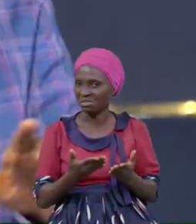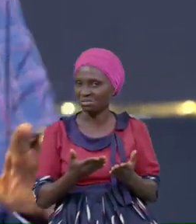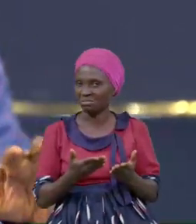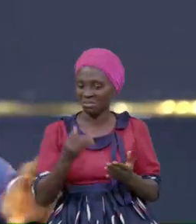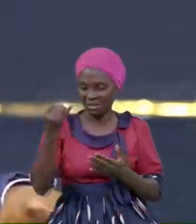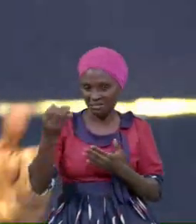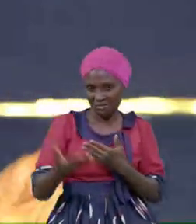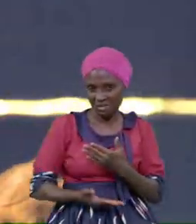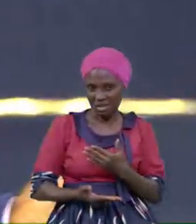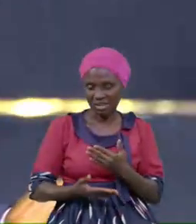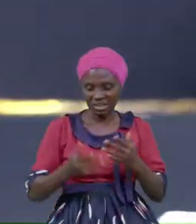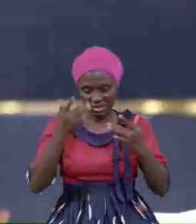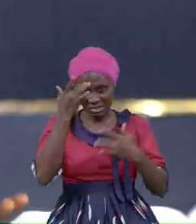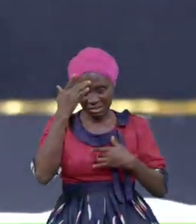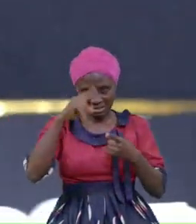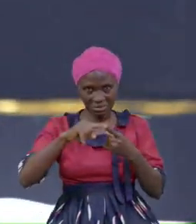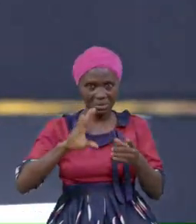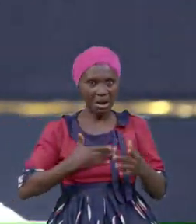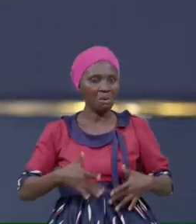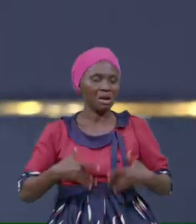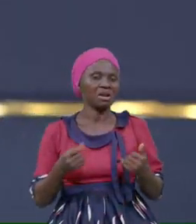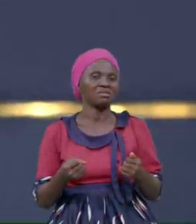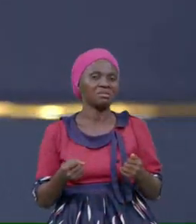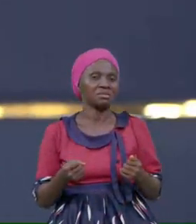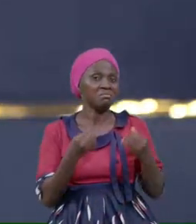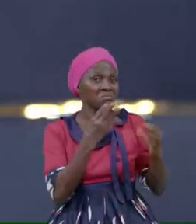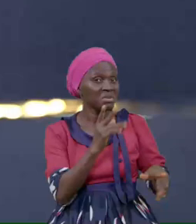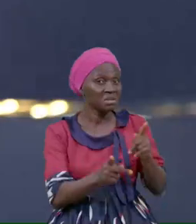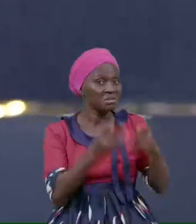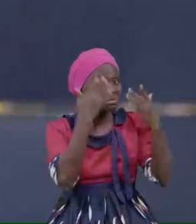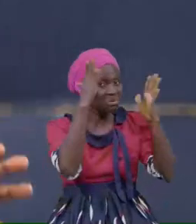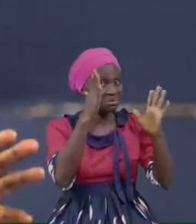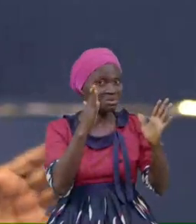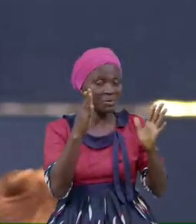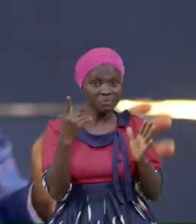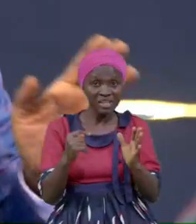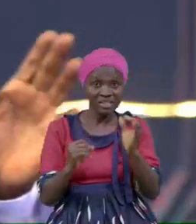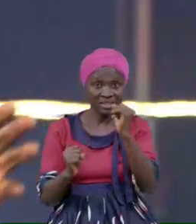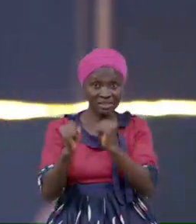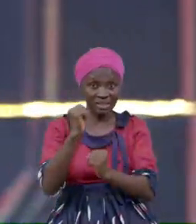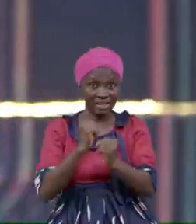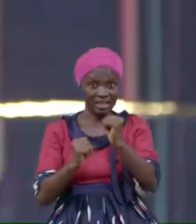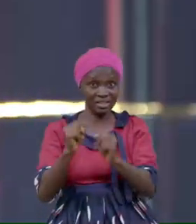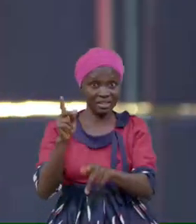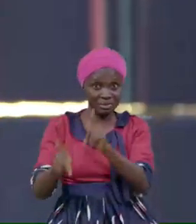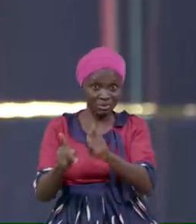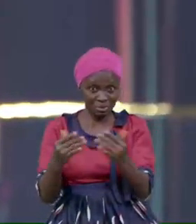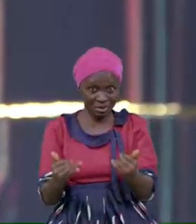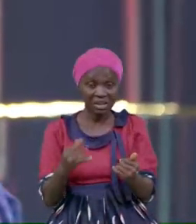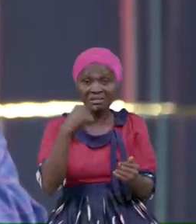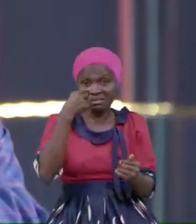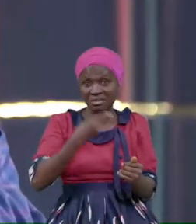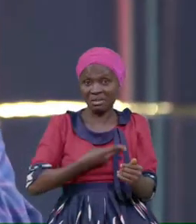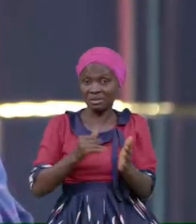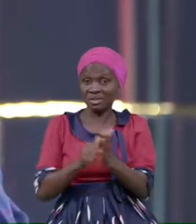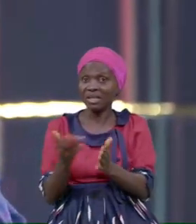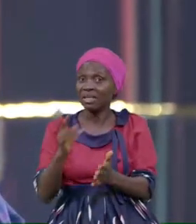But the scientists are even telling us now, there are sicknesses that come because of